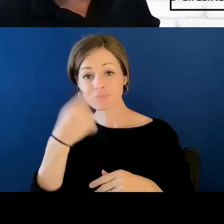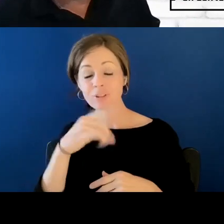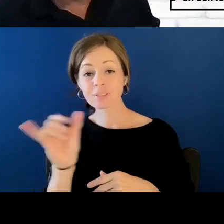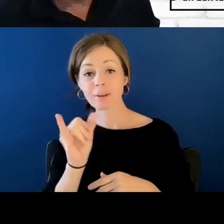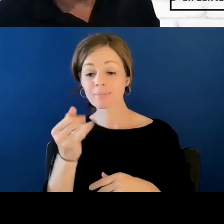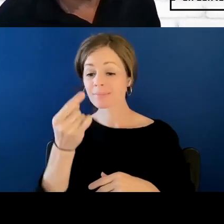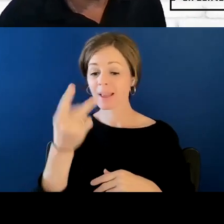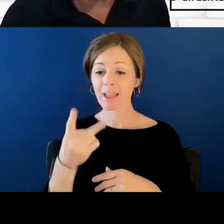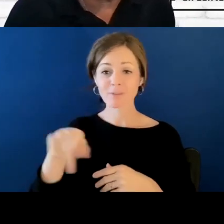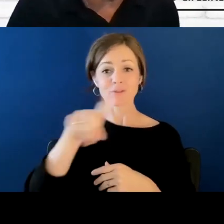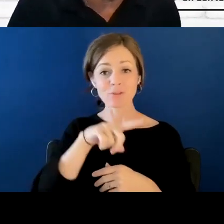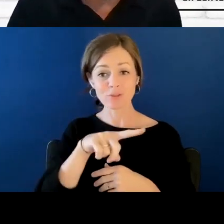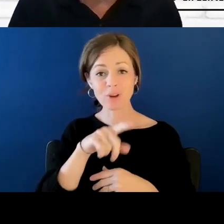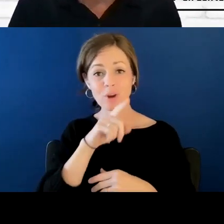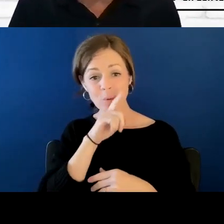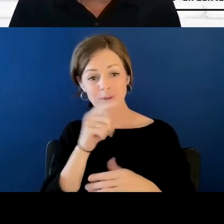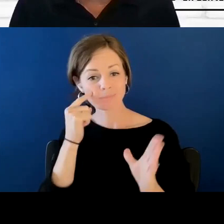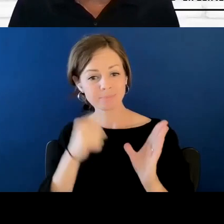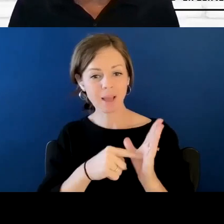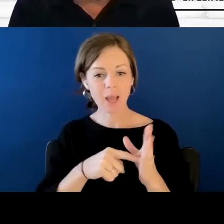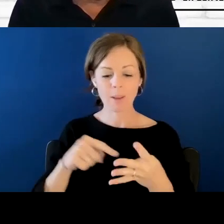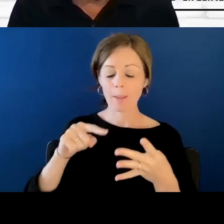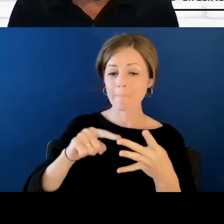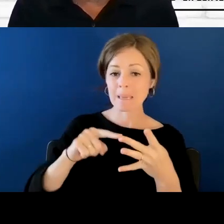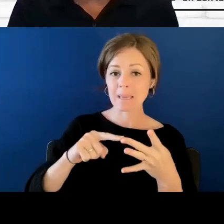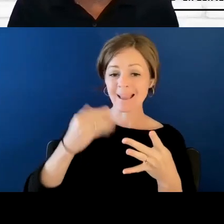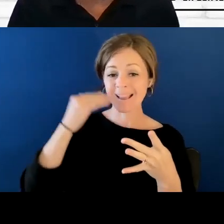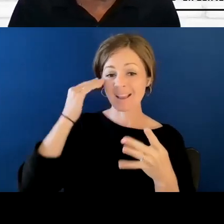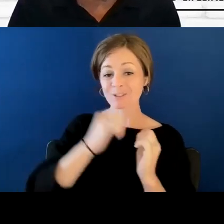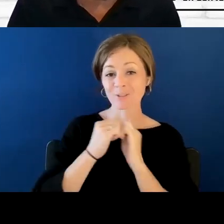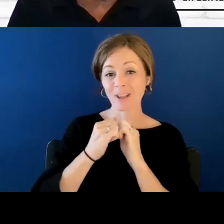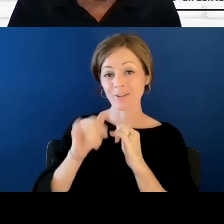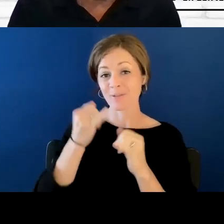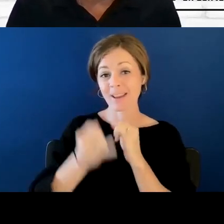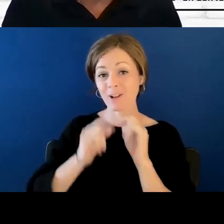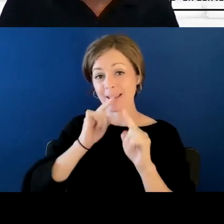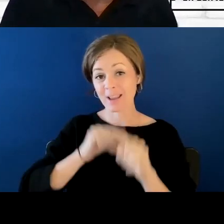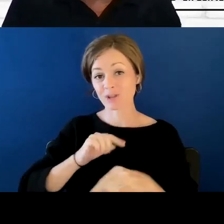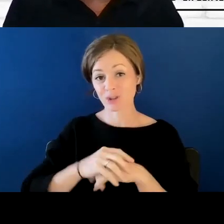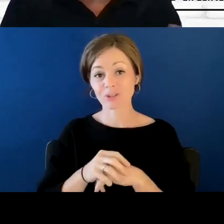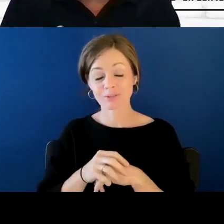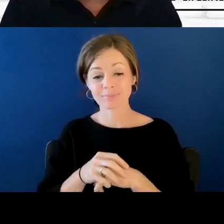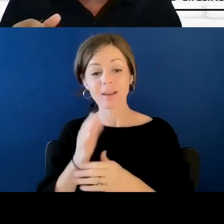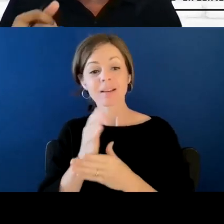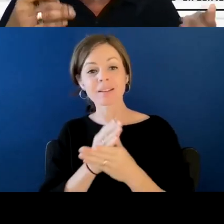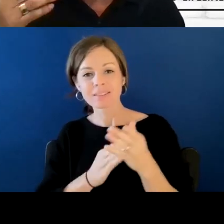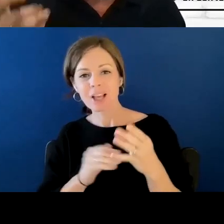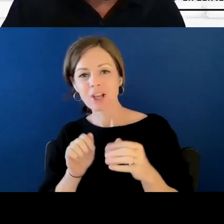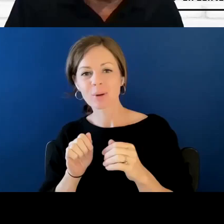half of you are really looking at B, or heads together, as your final answer. There's some spread